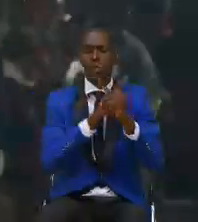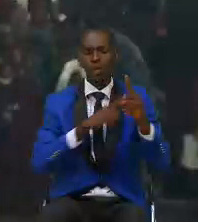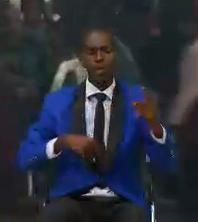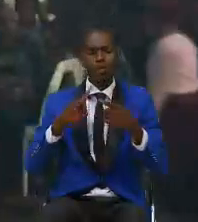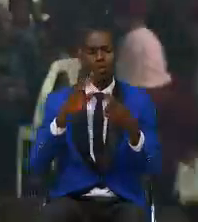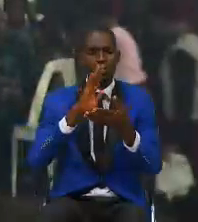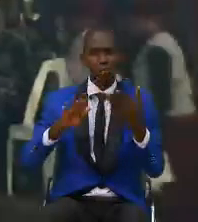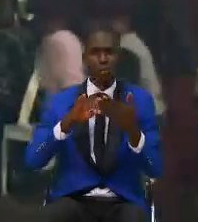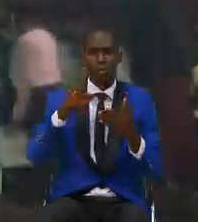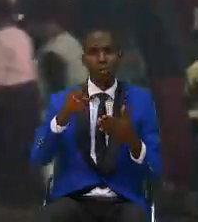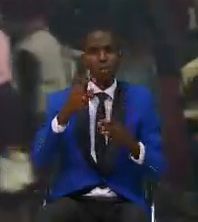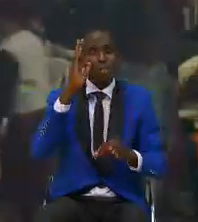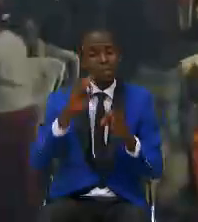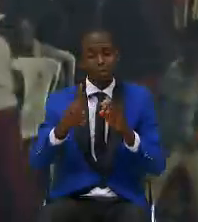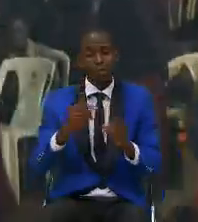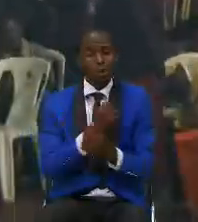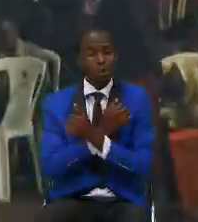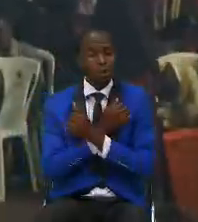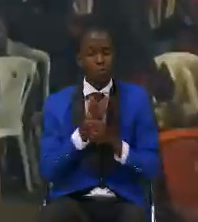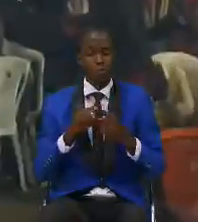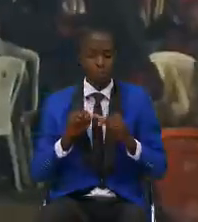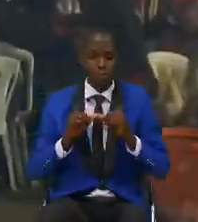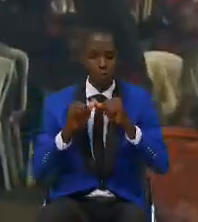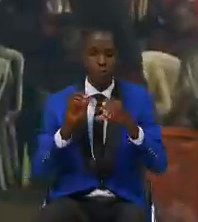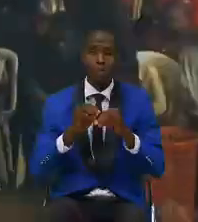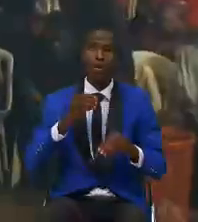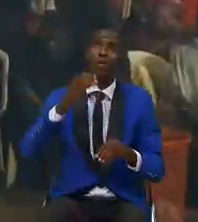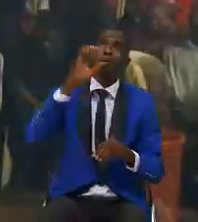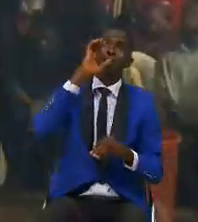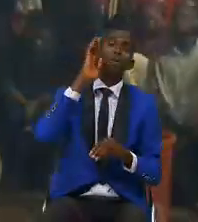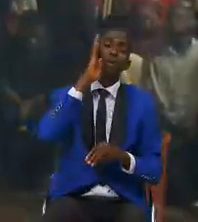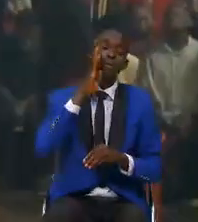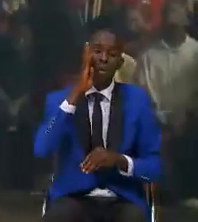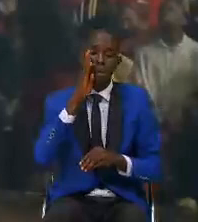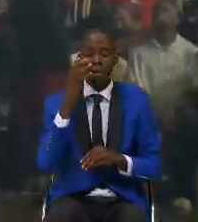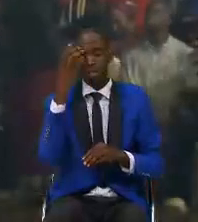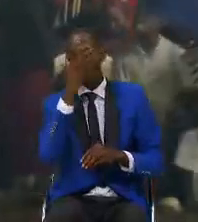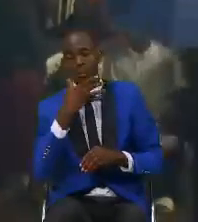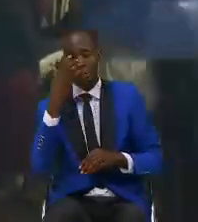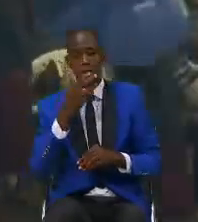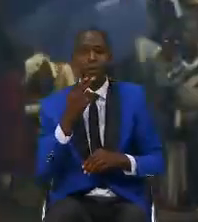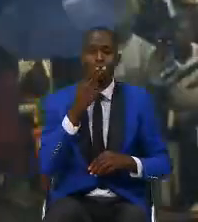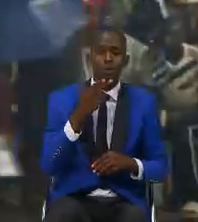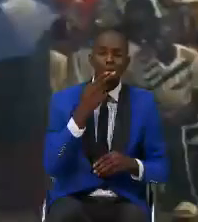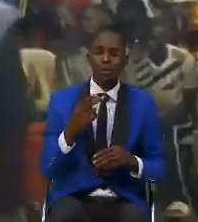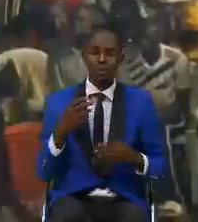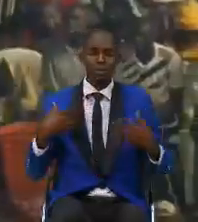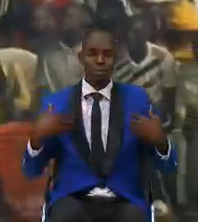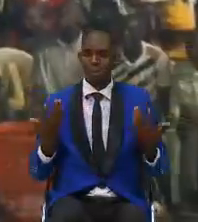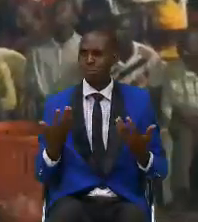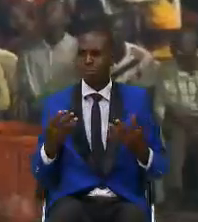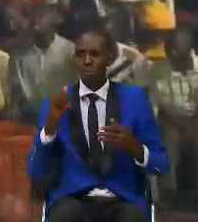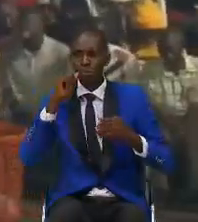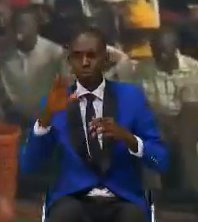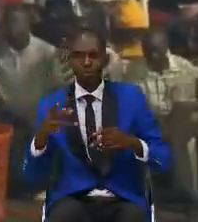adultery, in your fornication. Because without holiness, no man shall see the Lord. He'll make you holy. He'll make you righteous